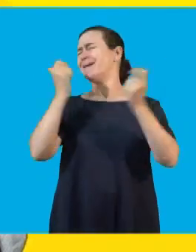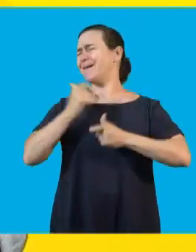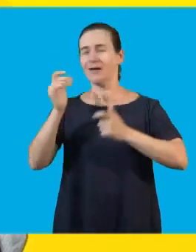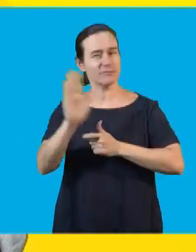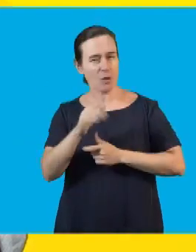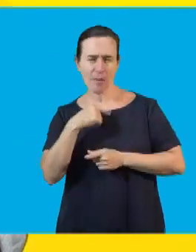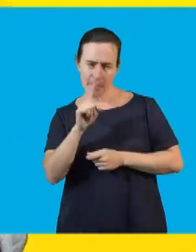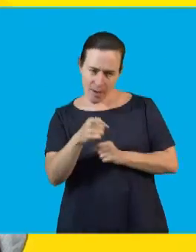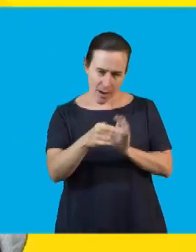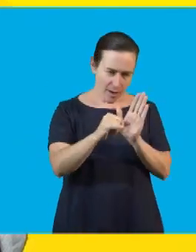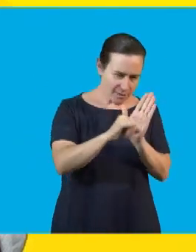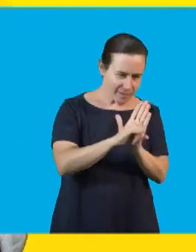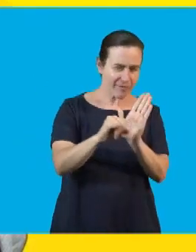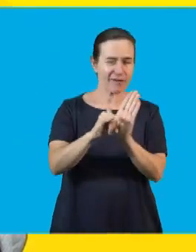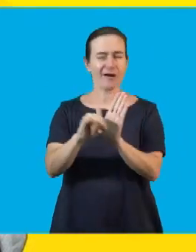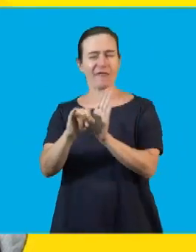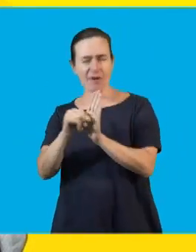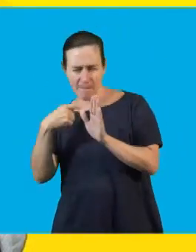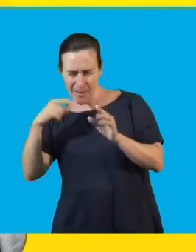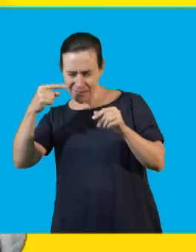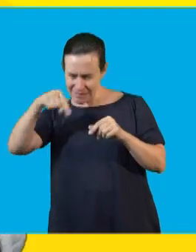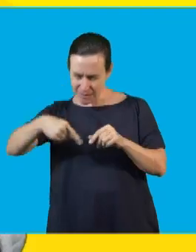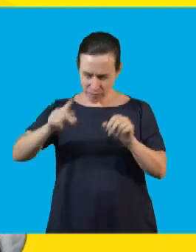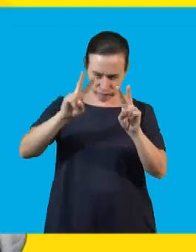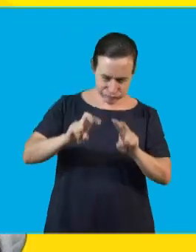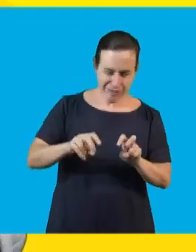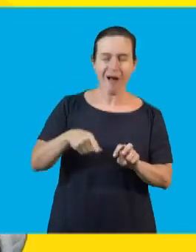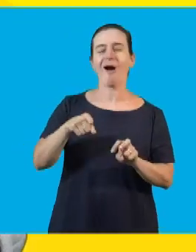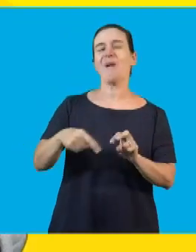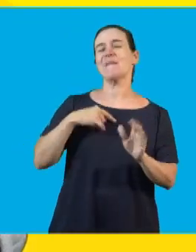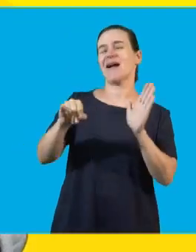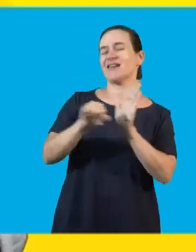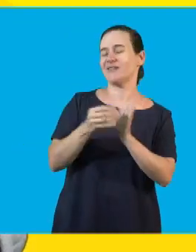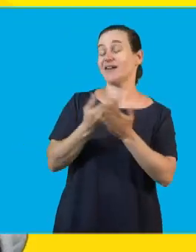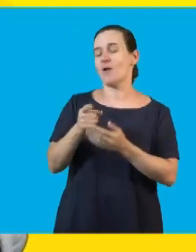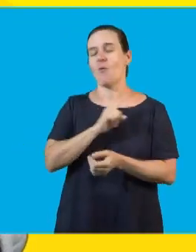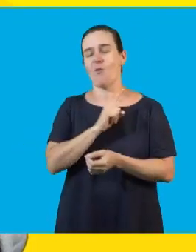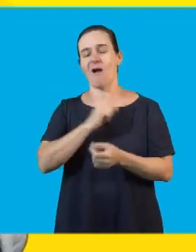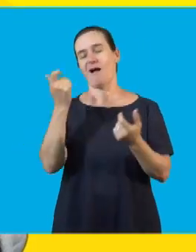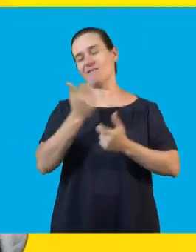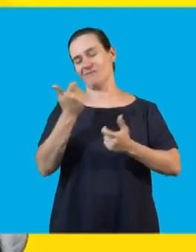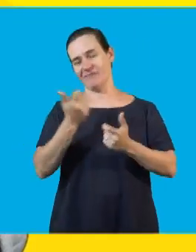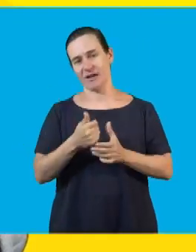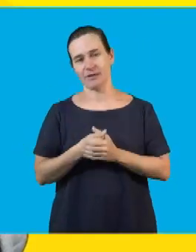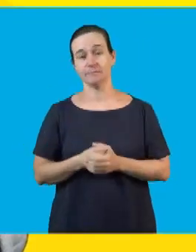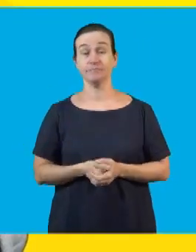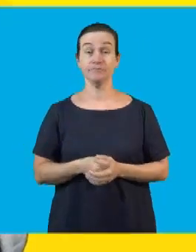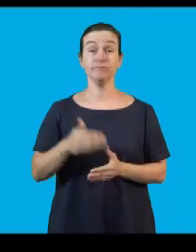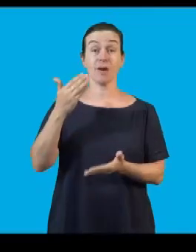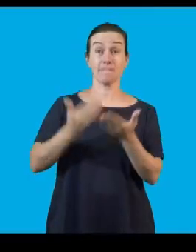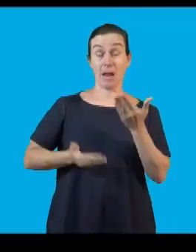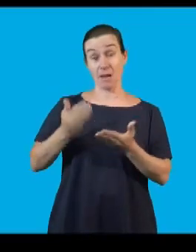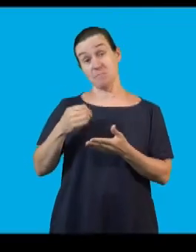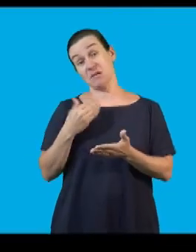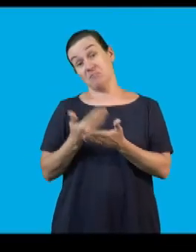be ironically funny, or there's going to be dry humor, which means you need to dig in to find it, all right? Remember, it is to highlight